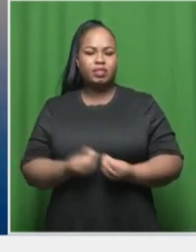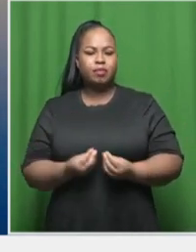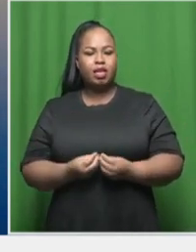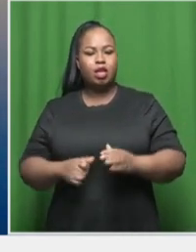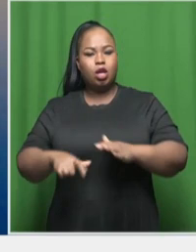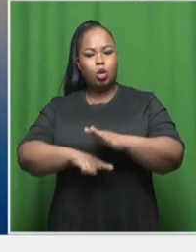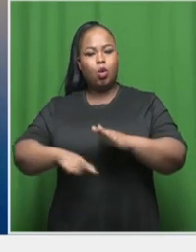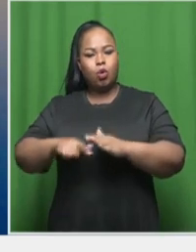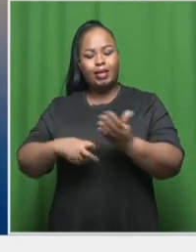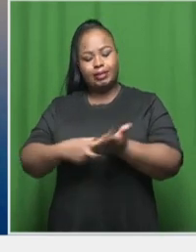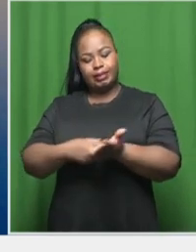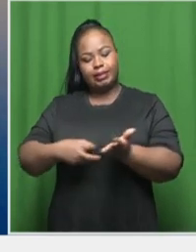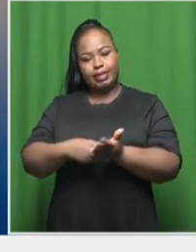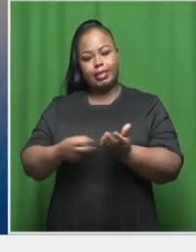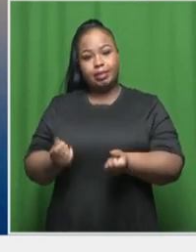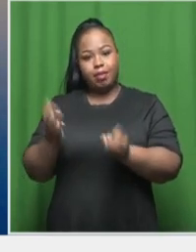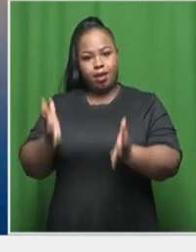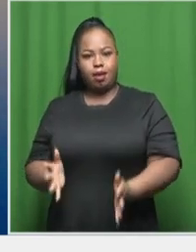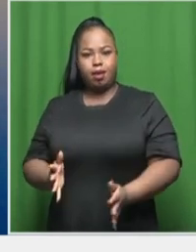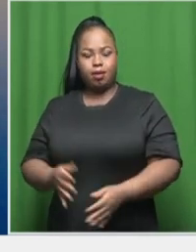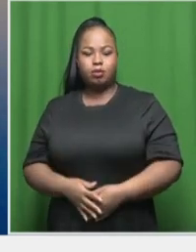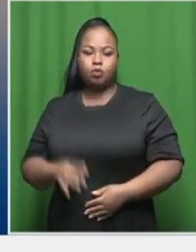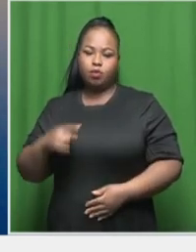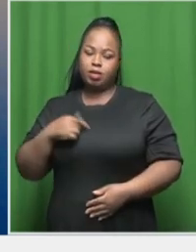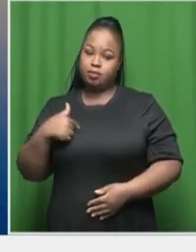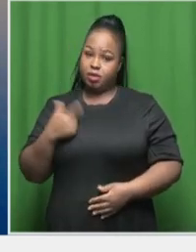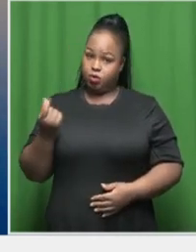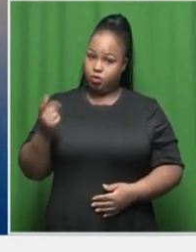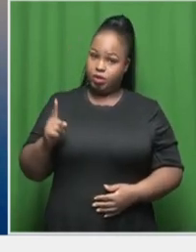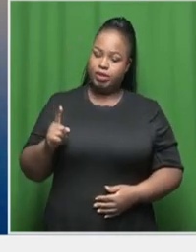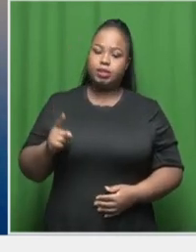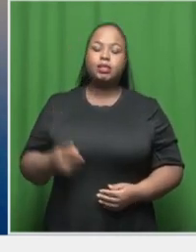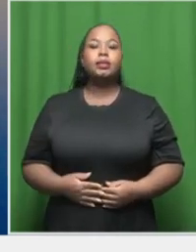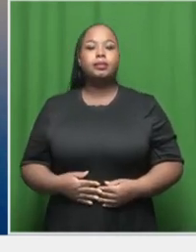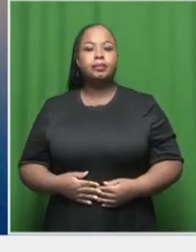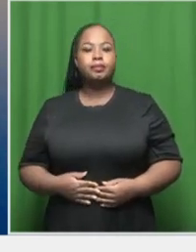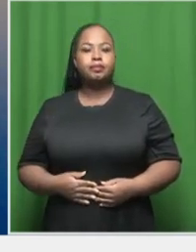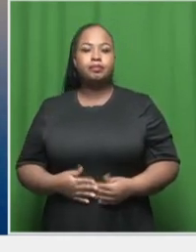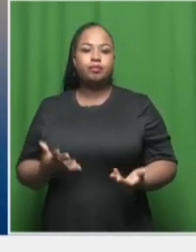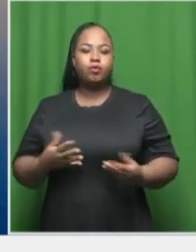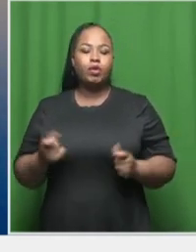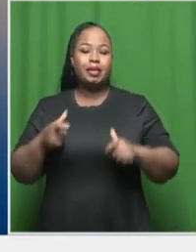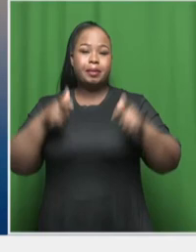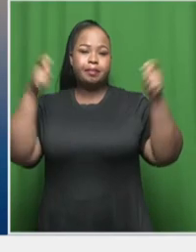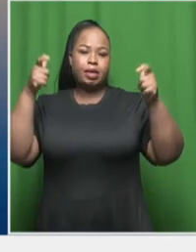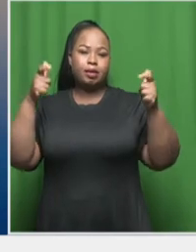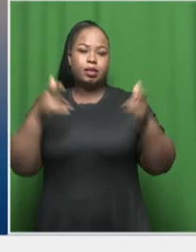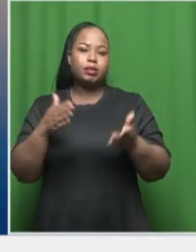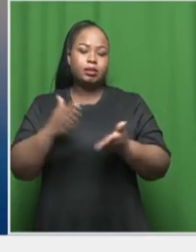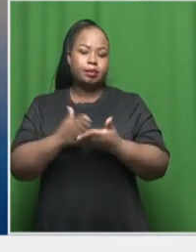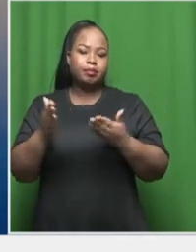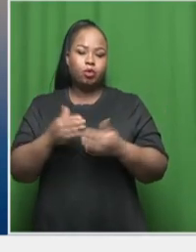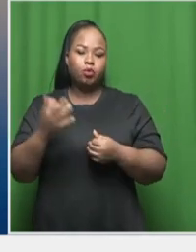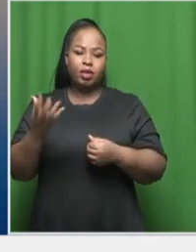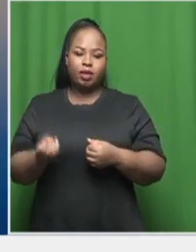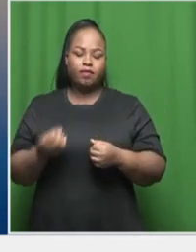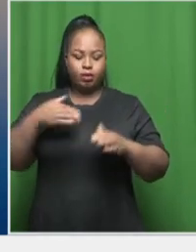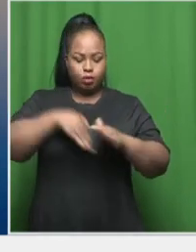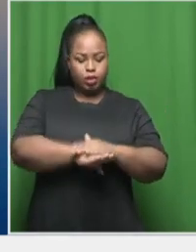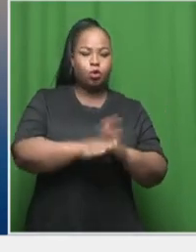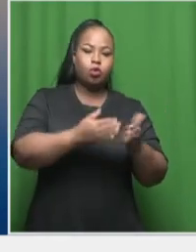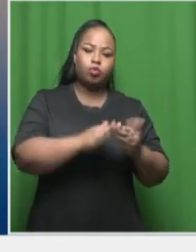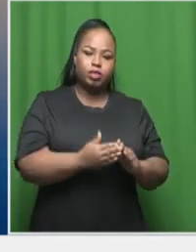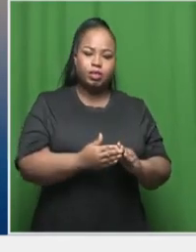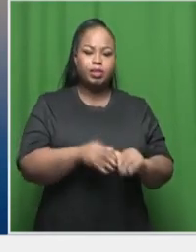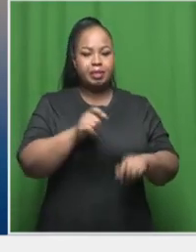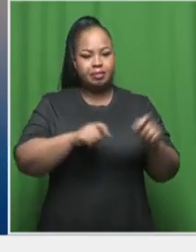ticket suppliers. So basically what happens is that what I do with a big ticket outlet supplier, we have that in the community. So